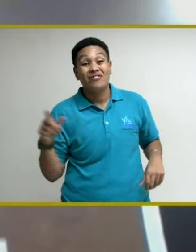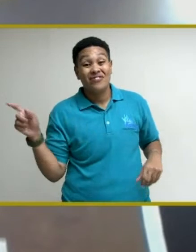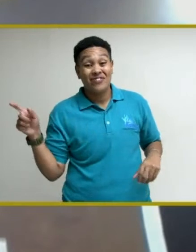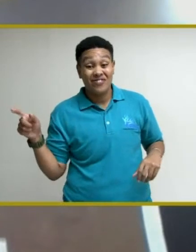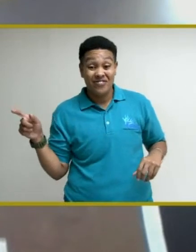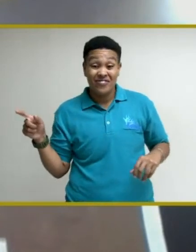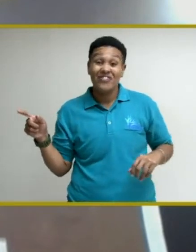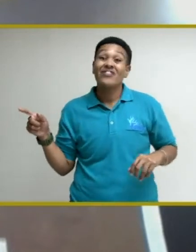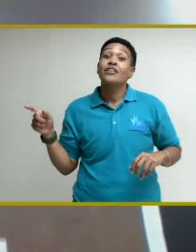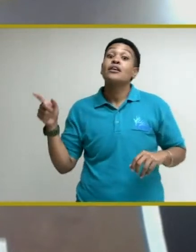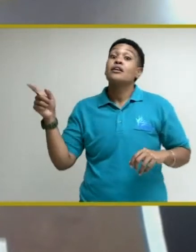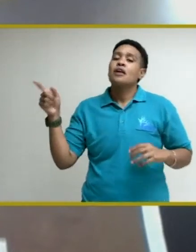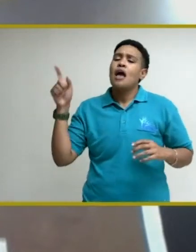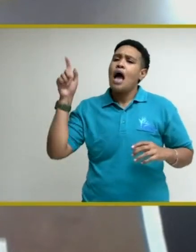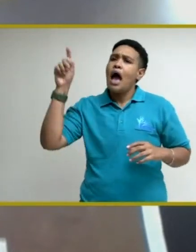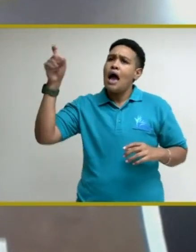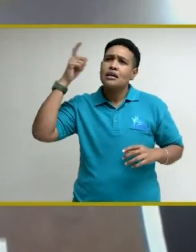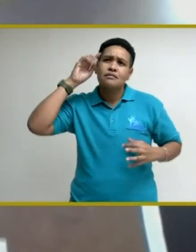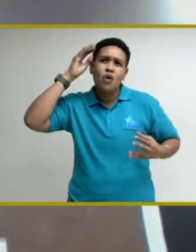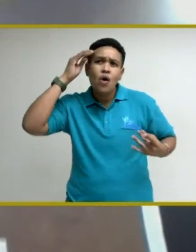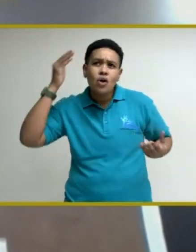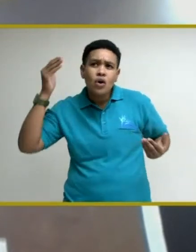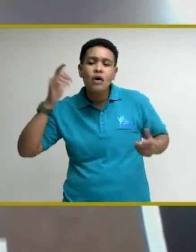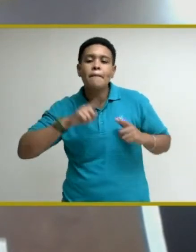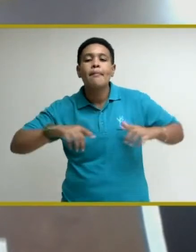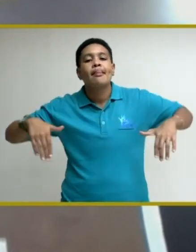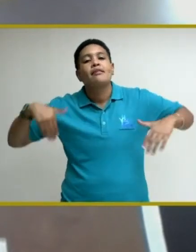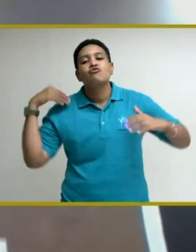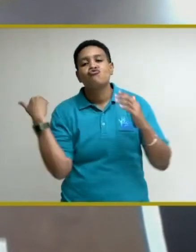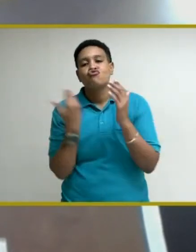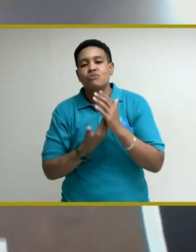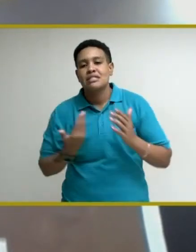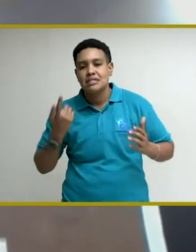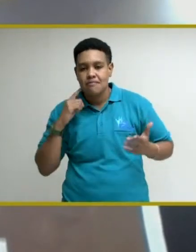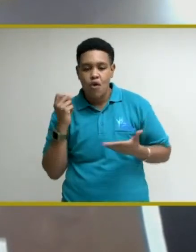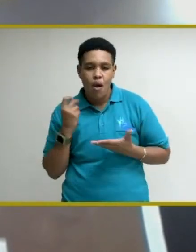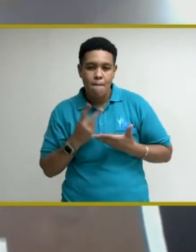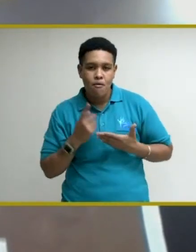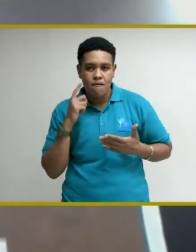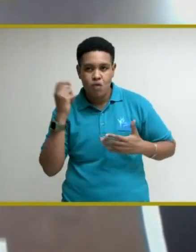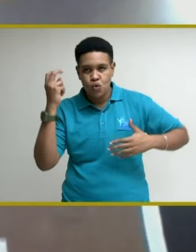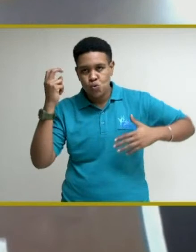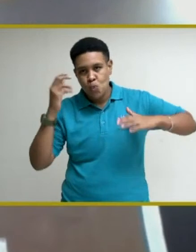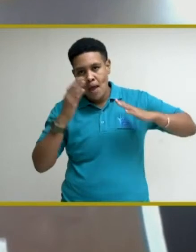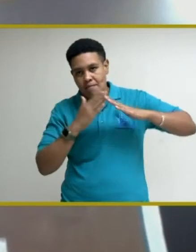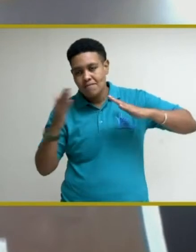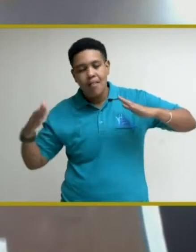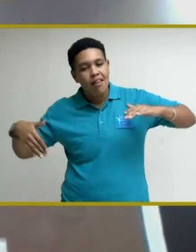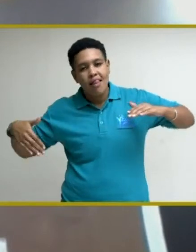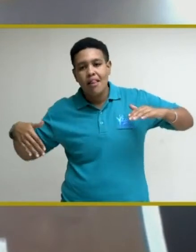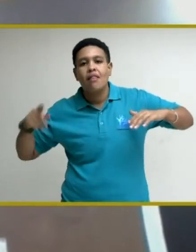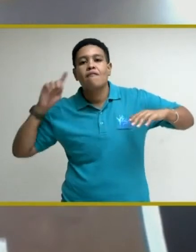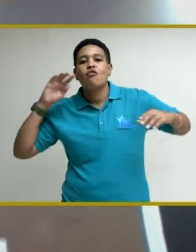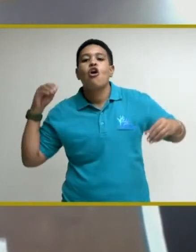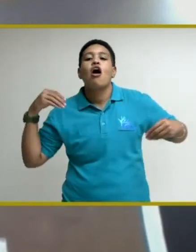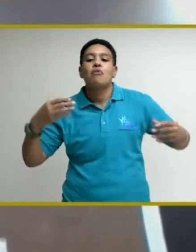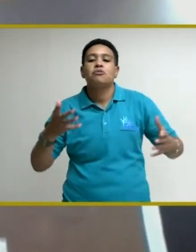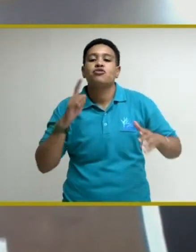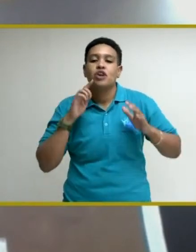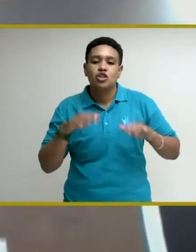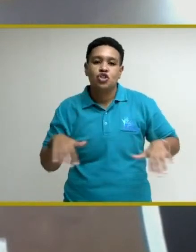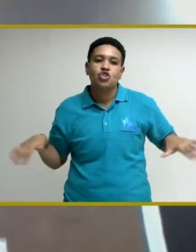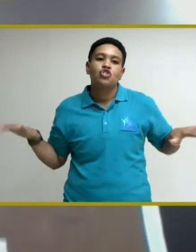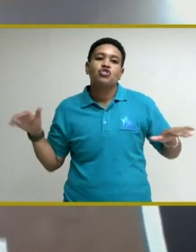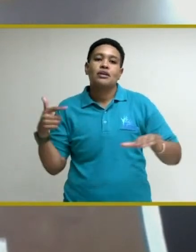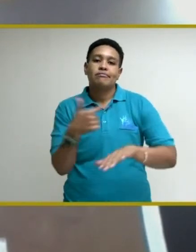for consideration, but it is nowhere near approval at this time for the administration of